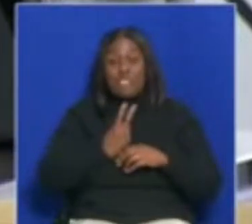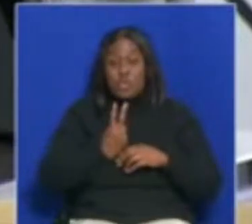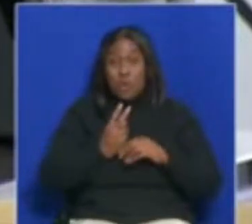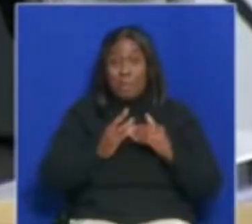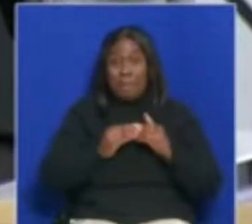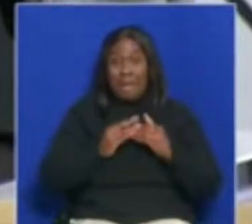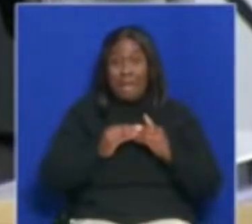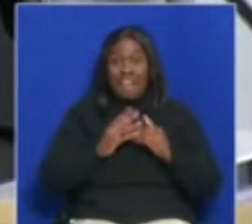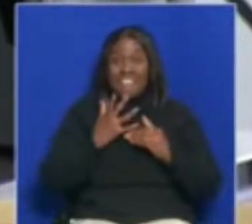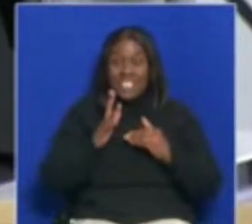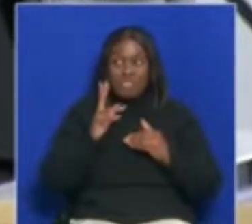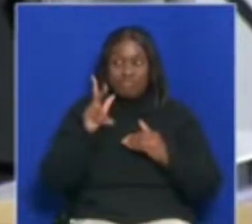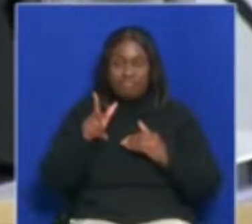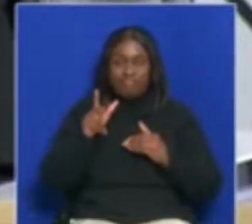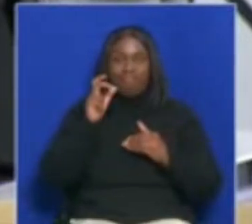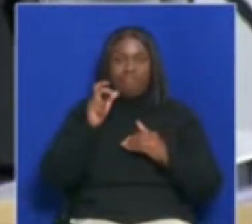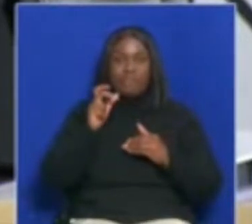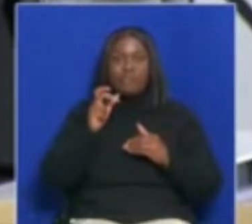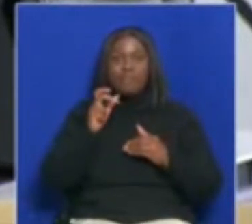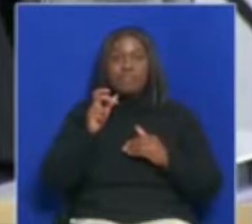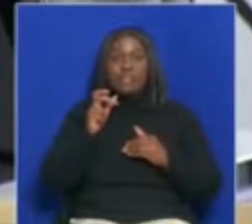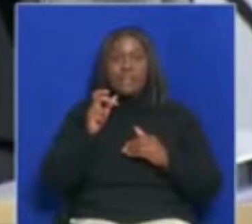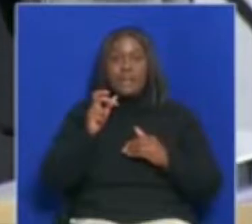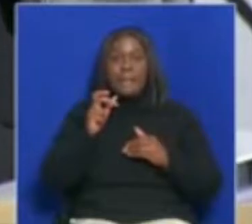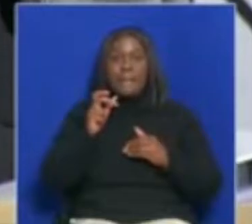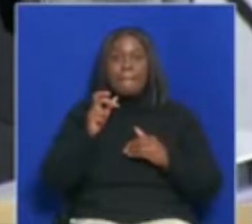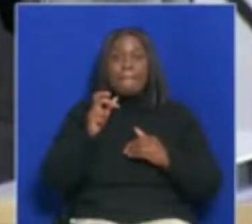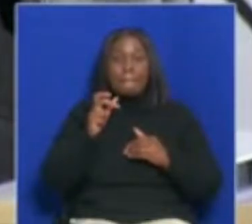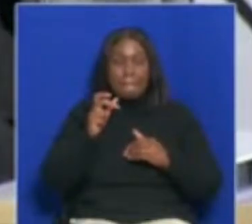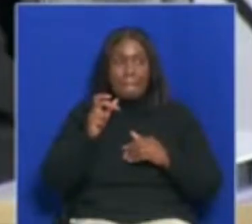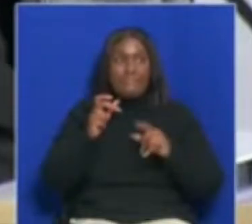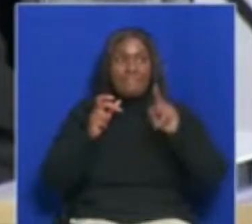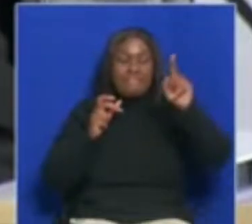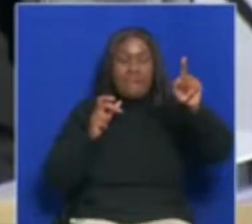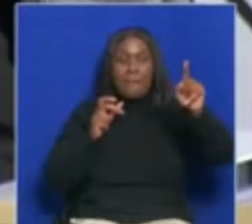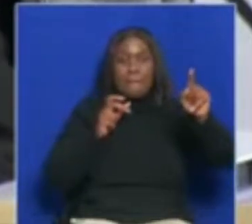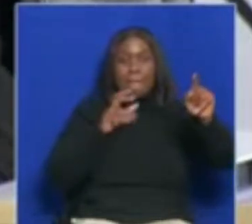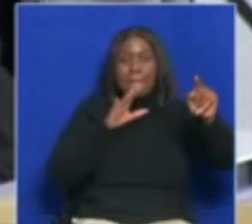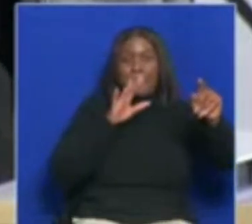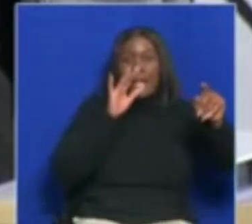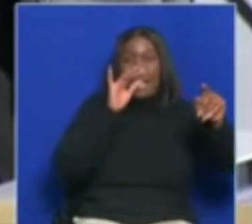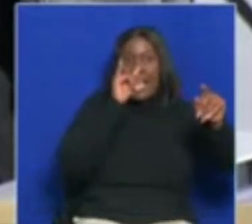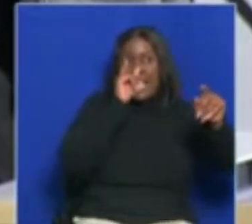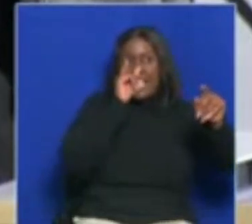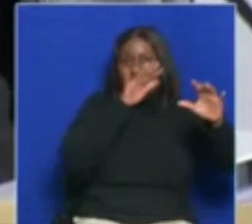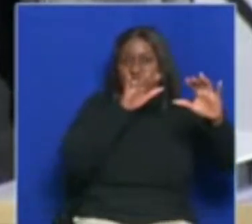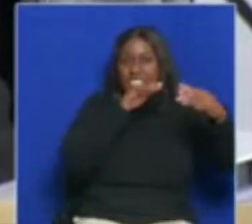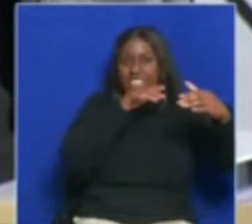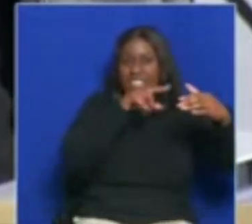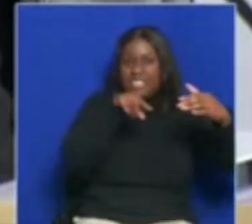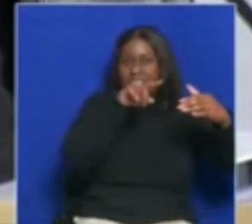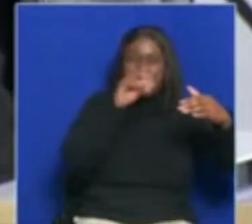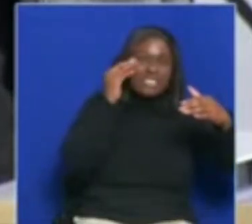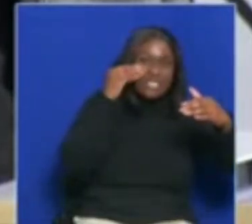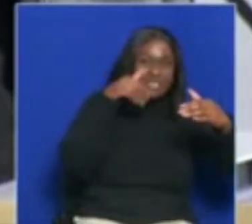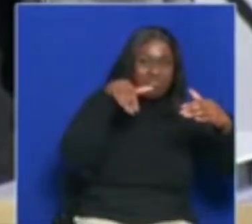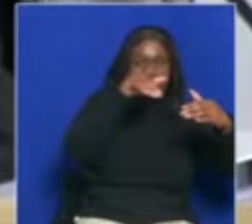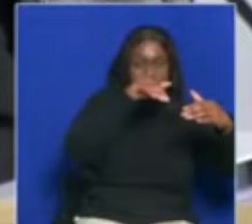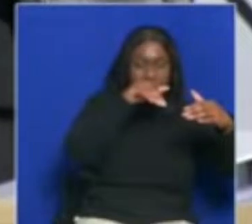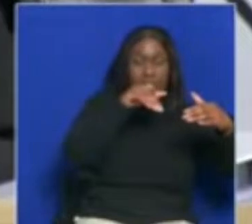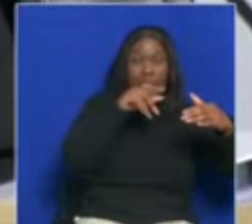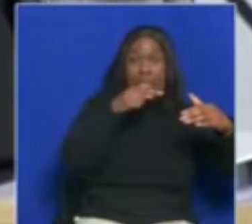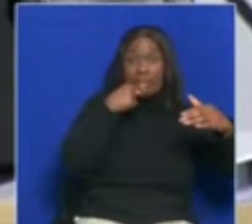intelligence from counterintelligence that the police, same Dina Govender and his